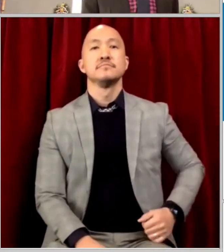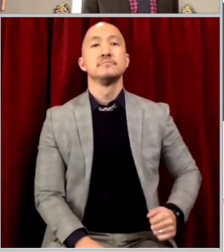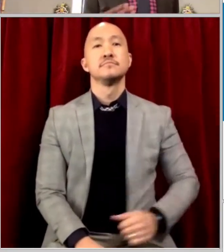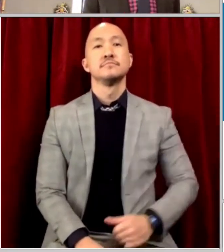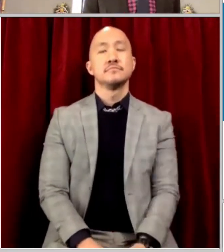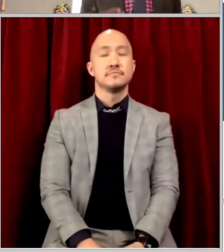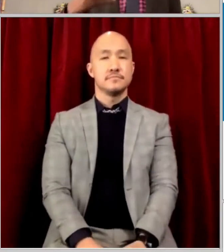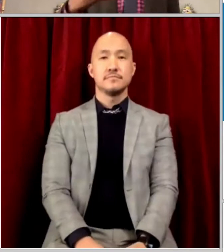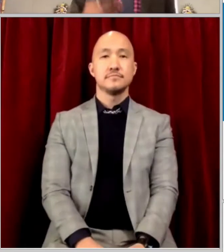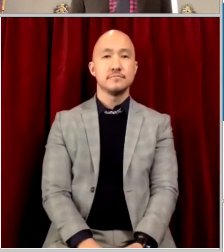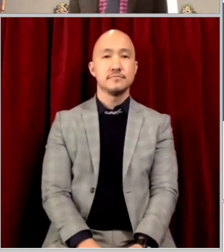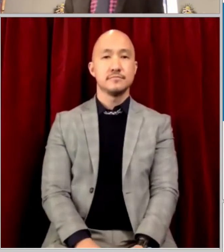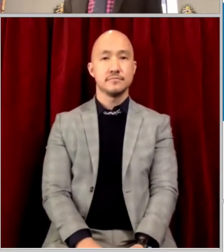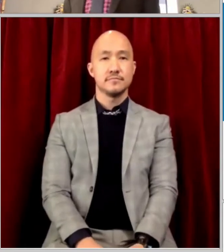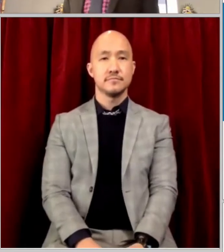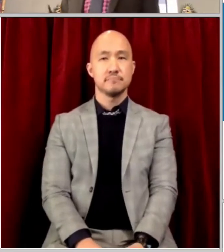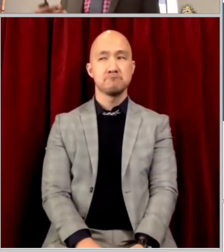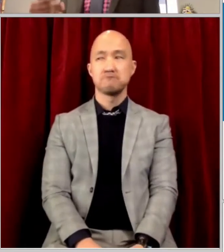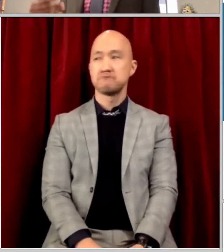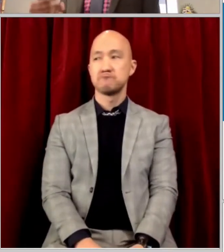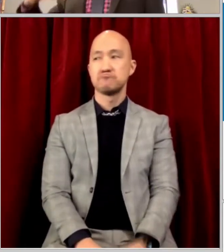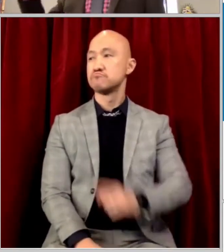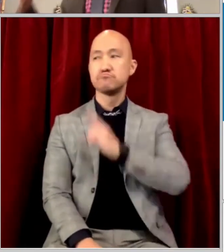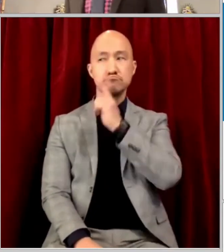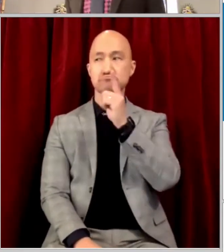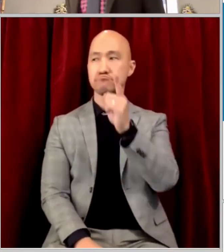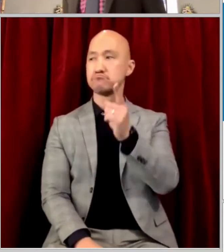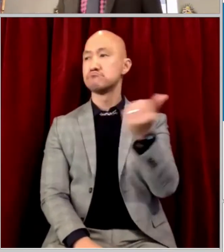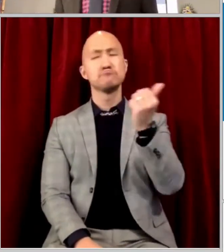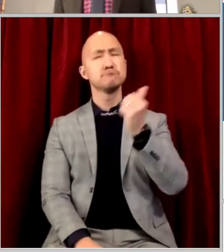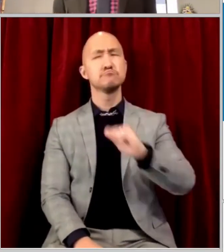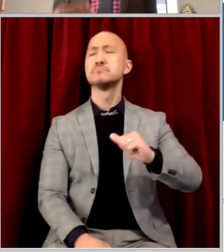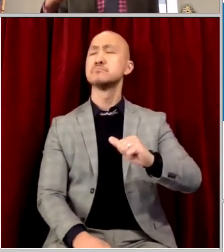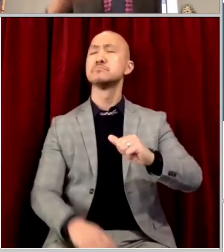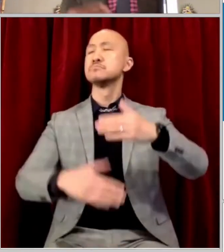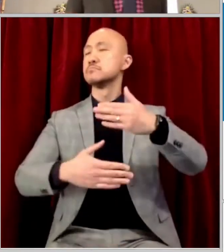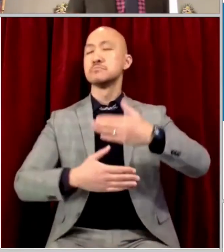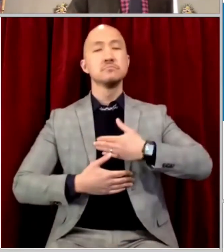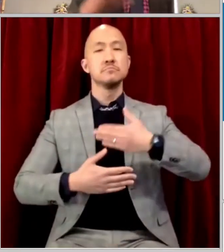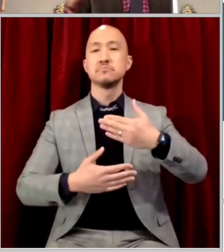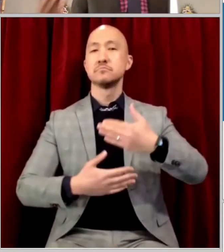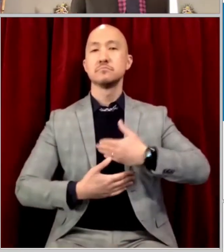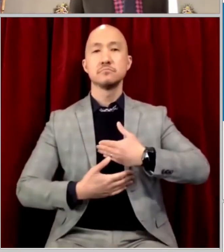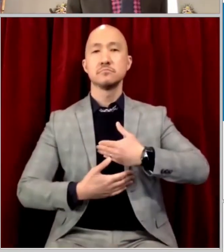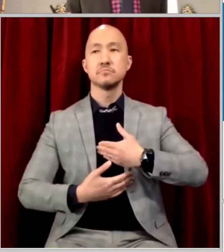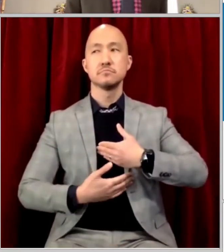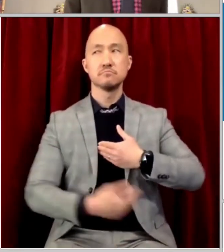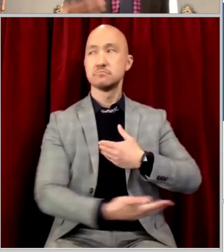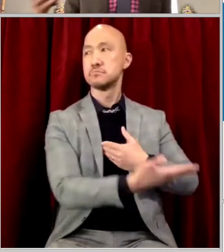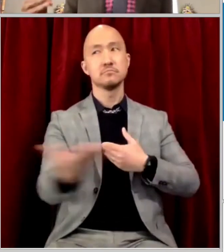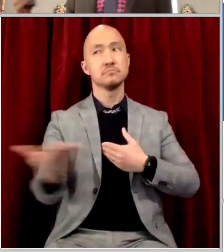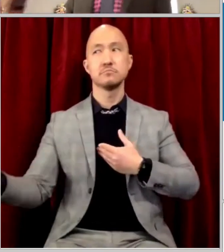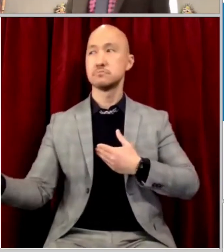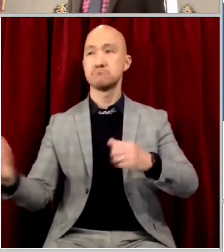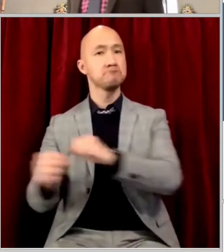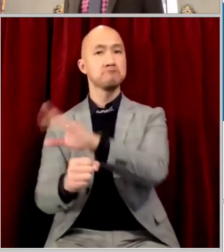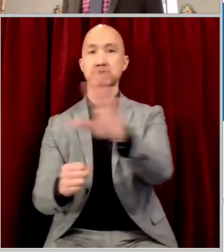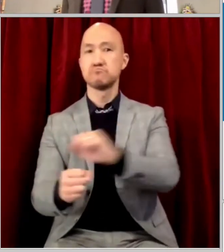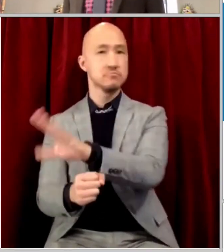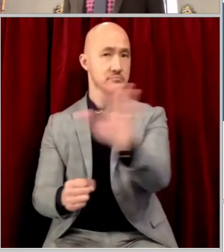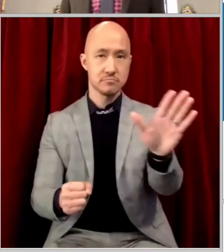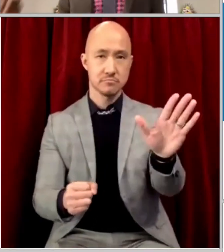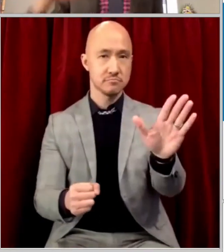is that everyone who has breath in their lungs, has blood in their veins, you are influencing someone, whether you know it or